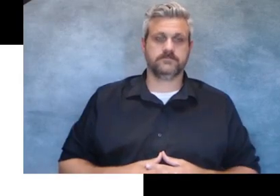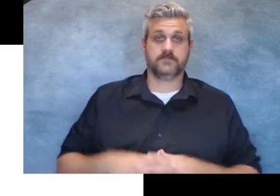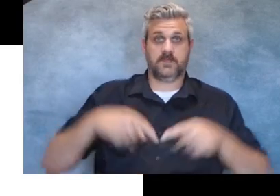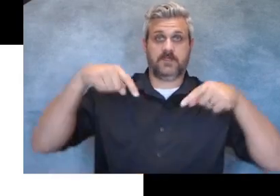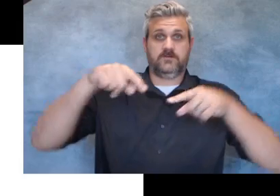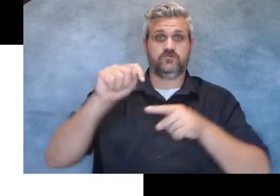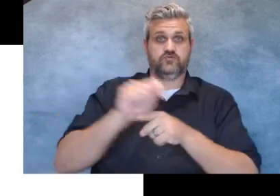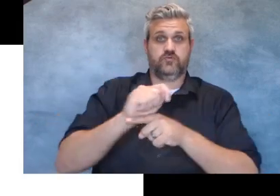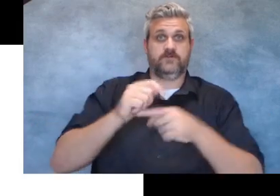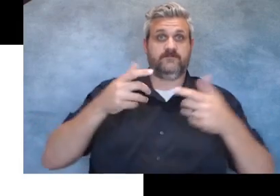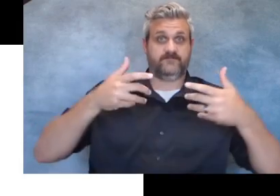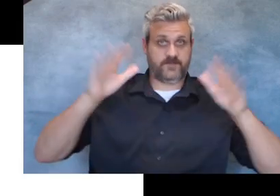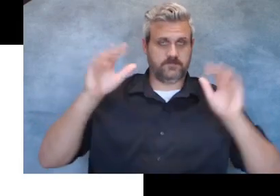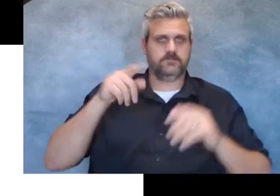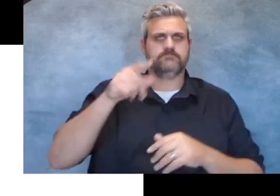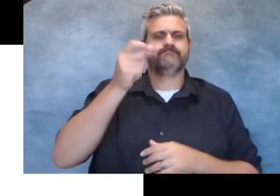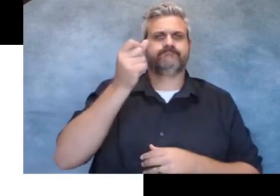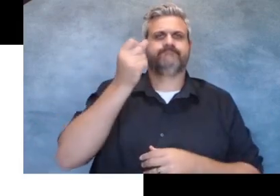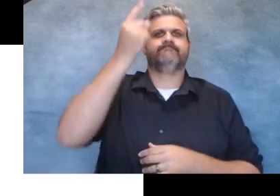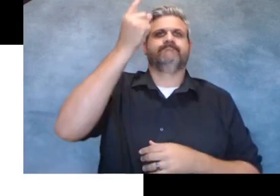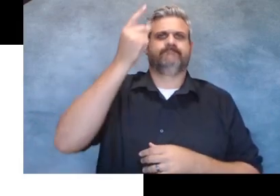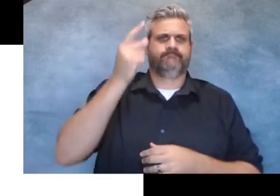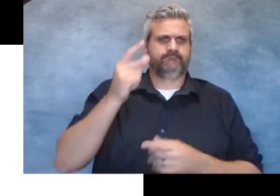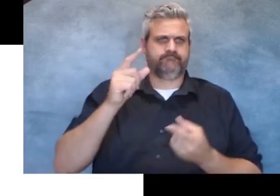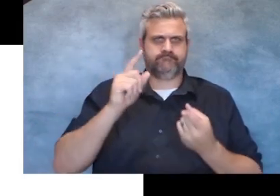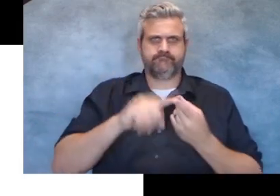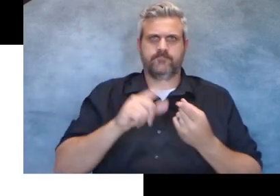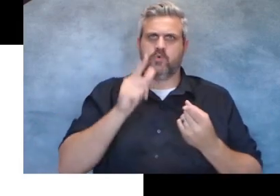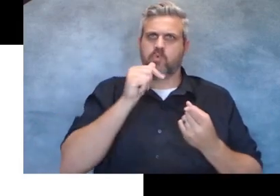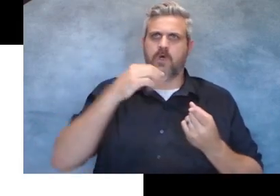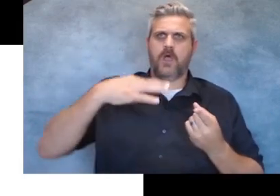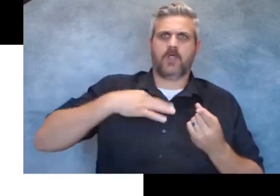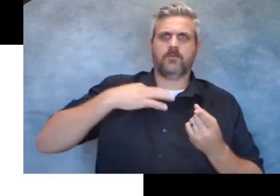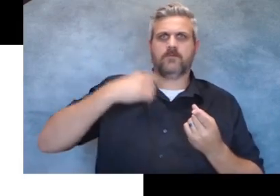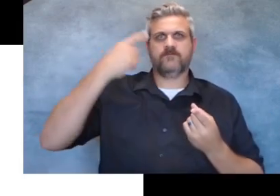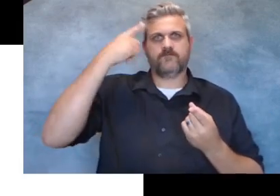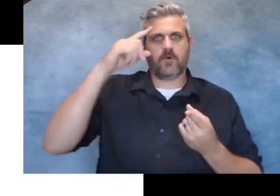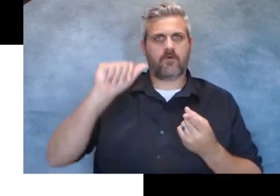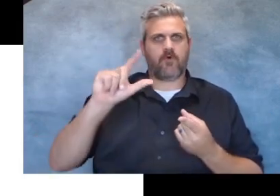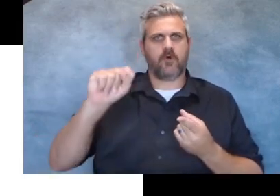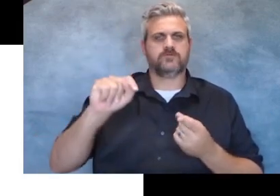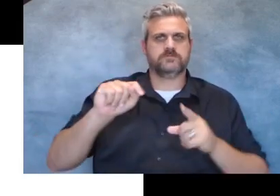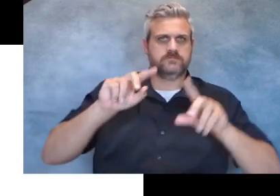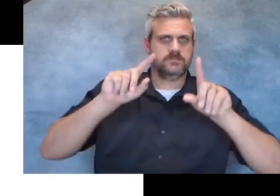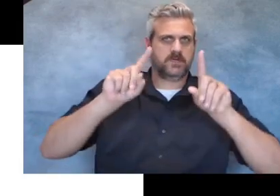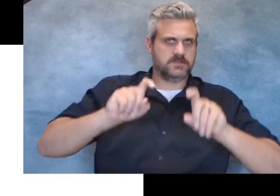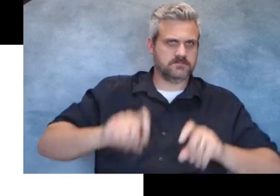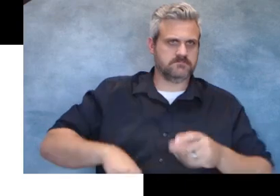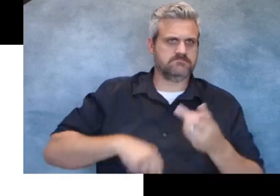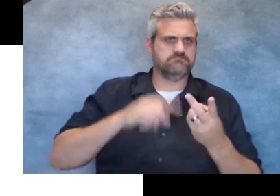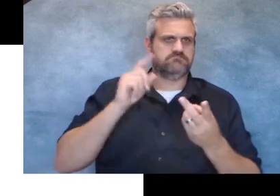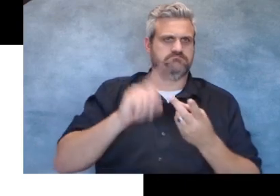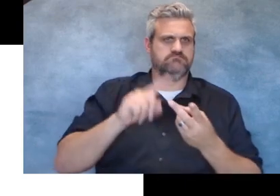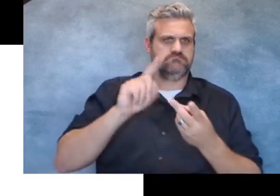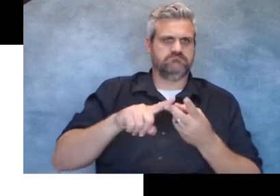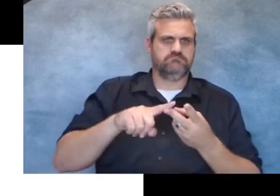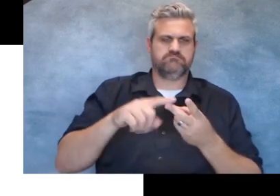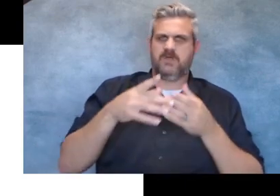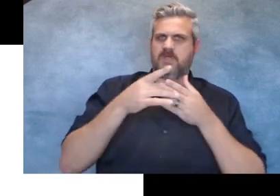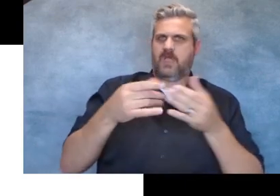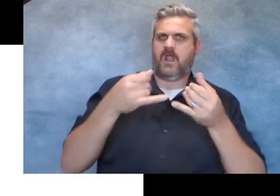By the end of this module, you will better understand who is eligible for alternate assessments, the